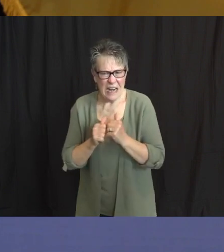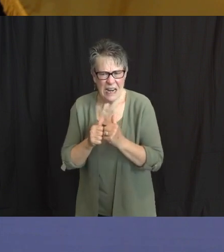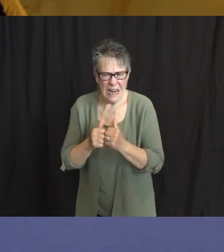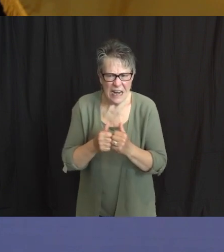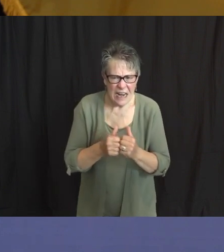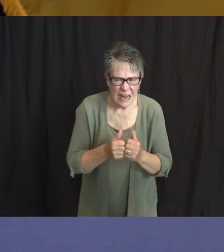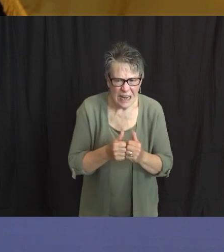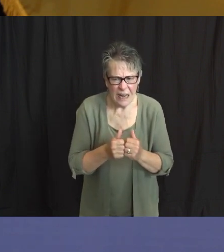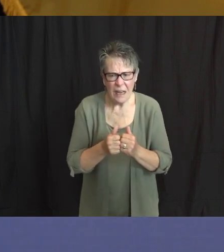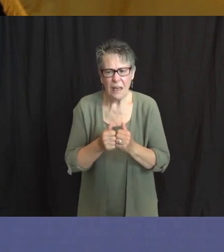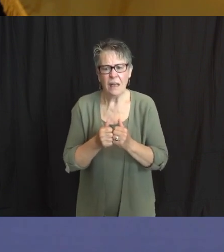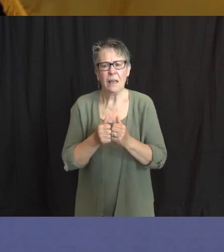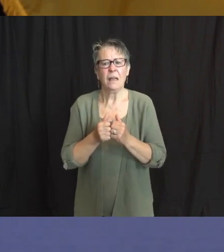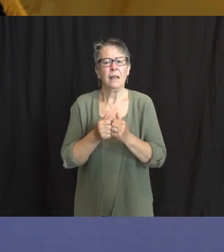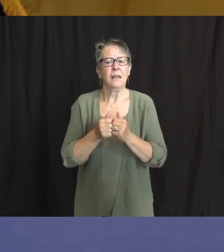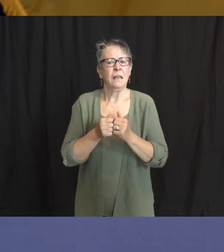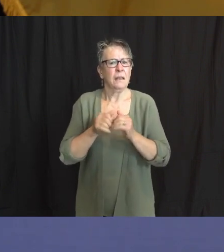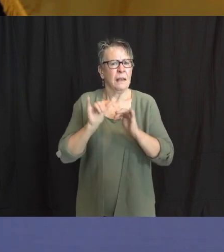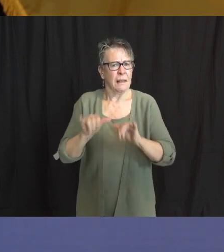for potential surges.